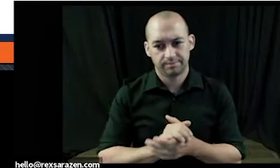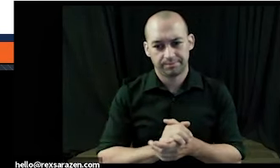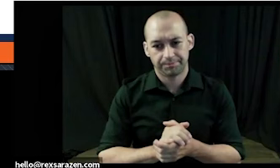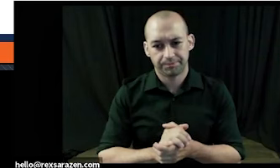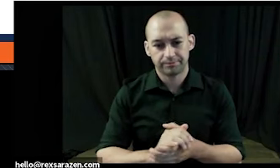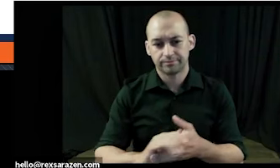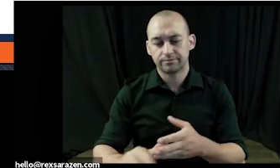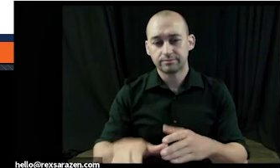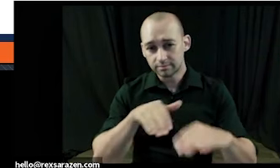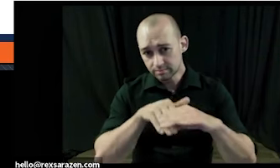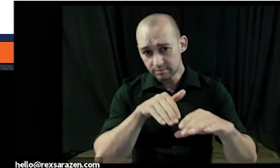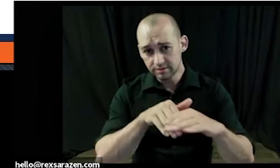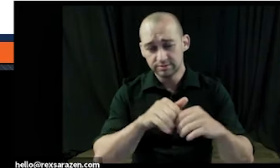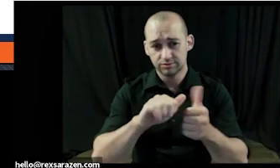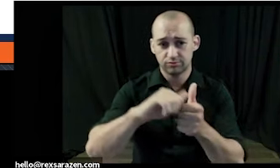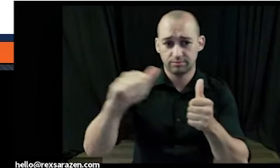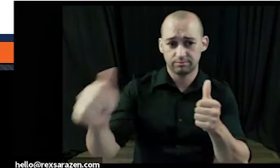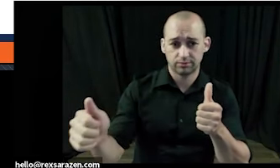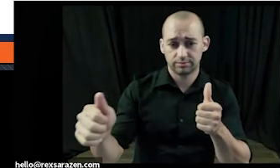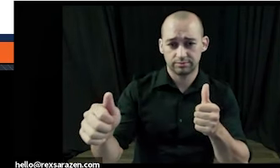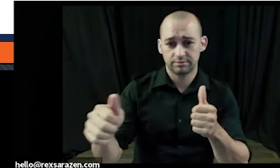To access the remote access.